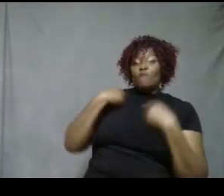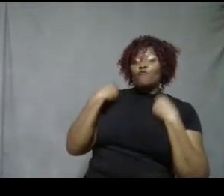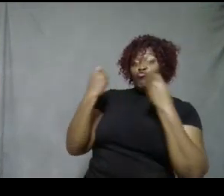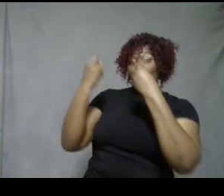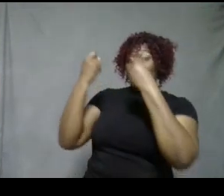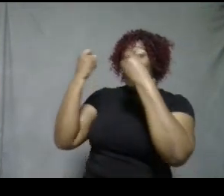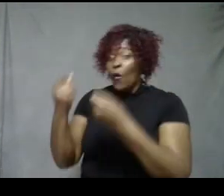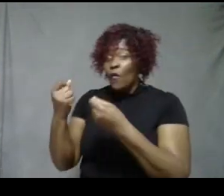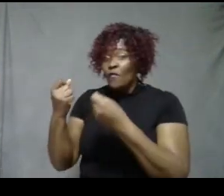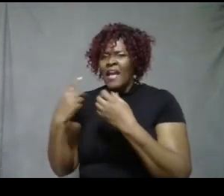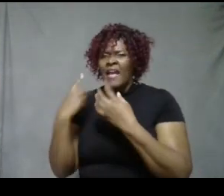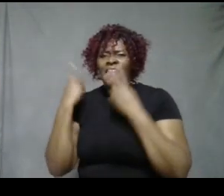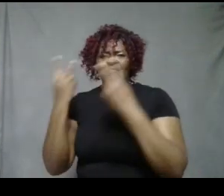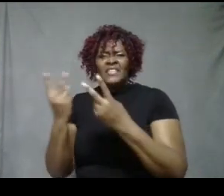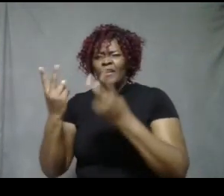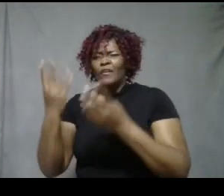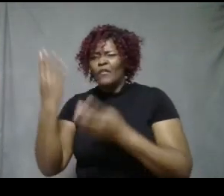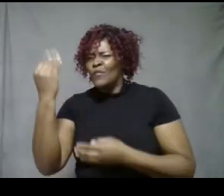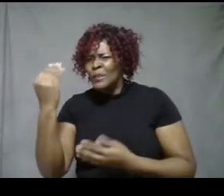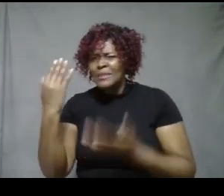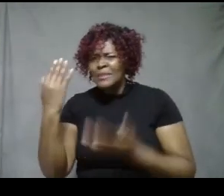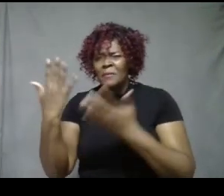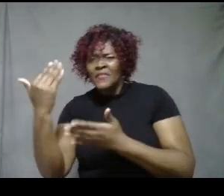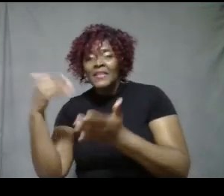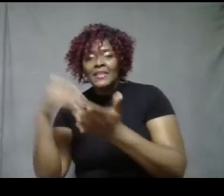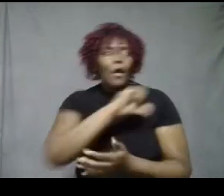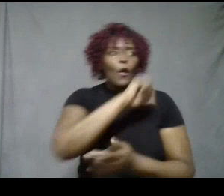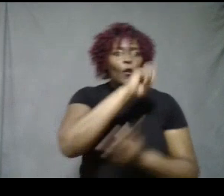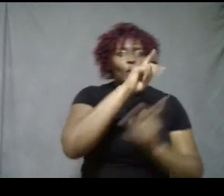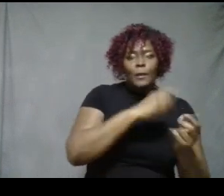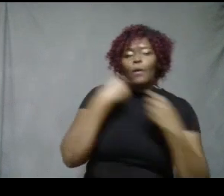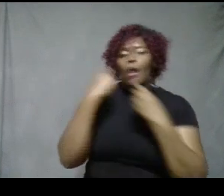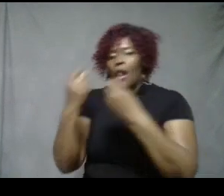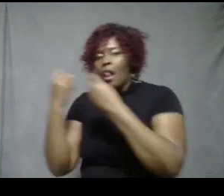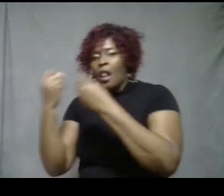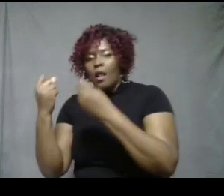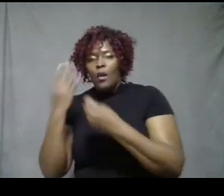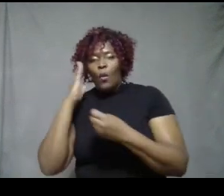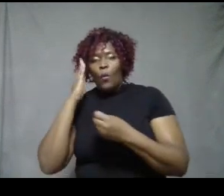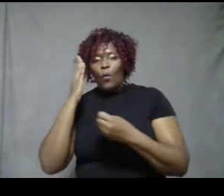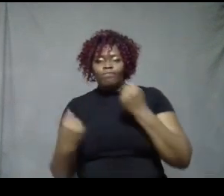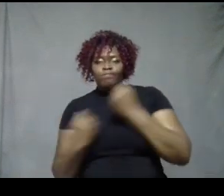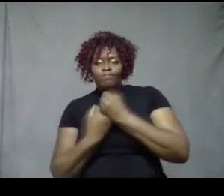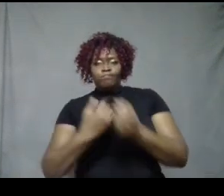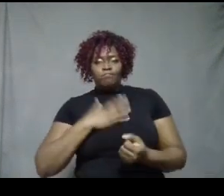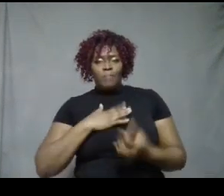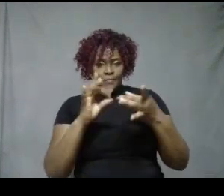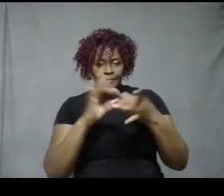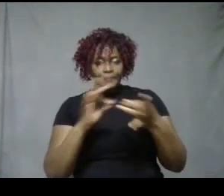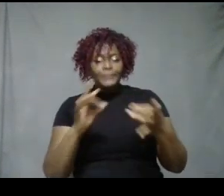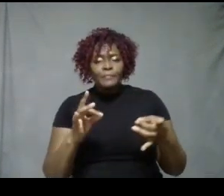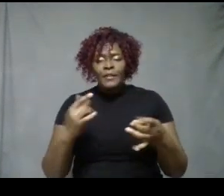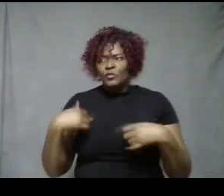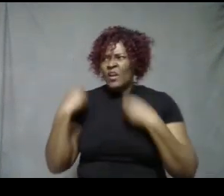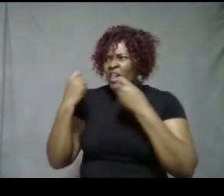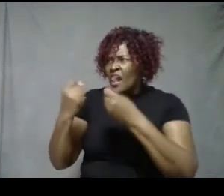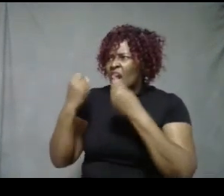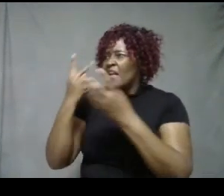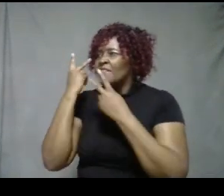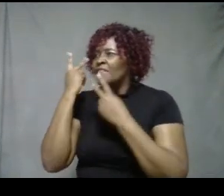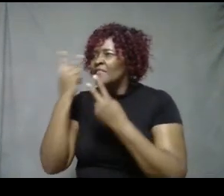there 14, 15 times. Other people have, to back up what I'm going to tell you. I've driven out there 11 o'clock at